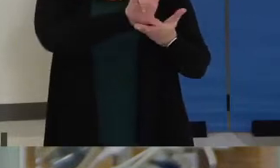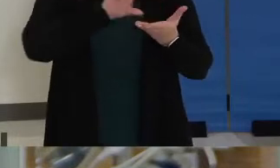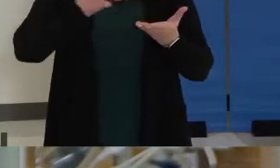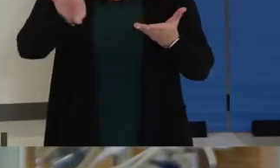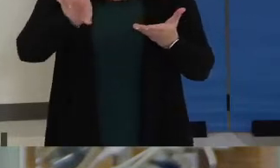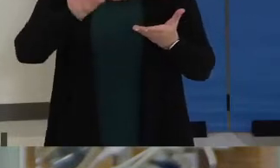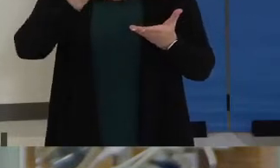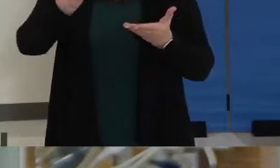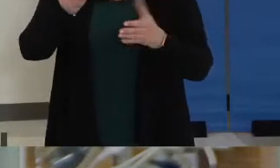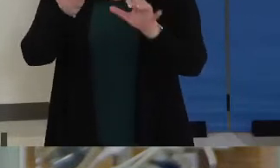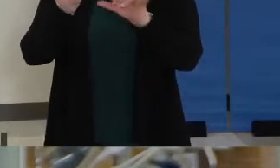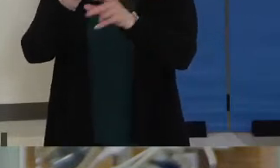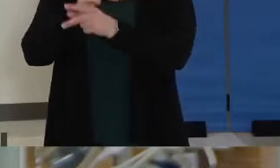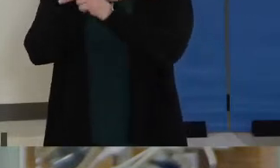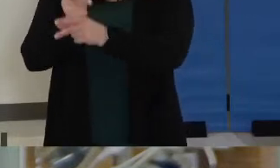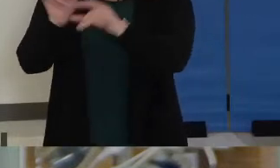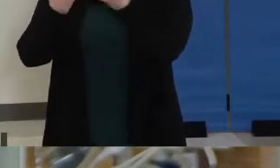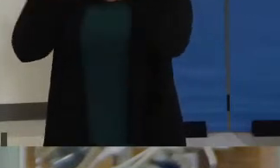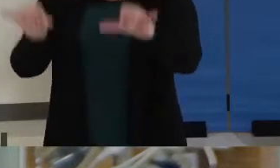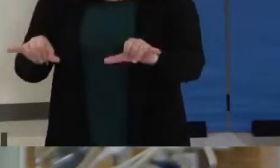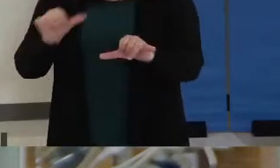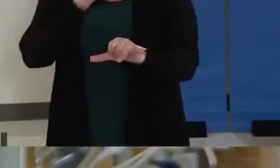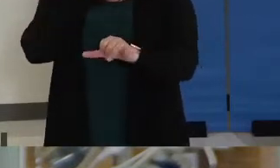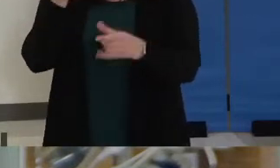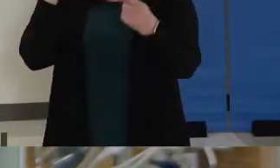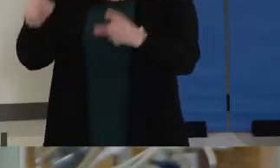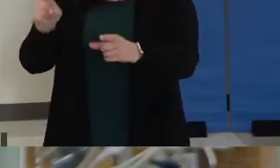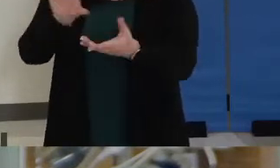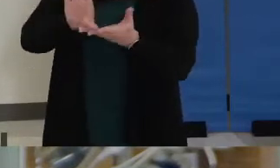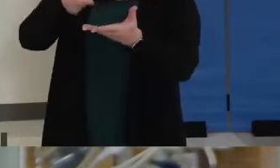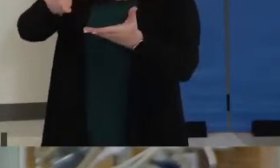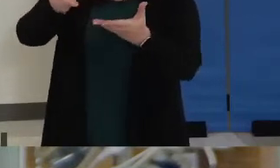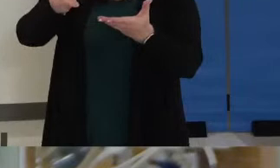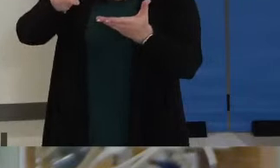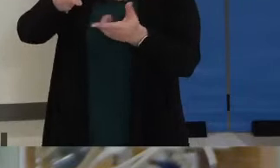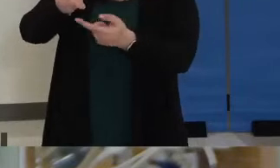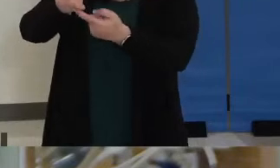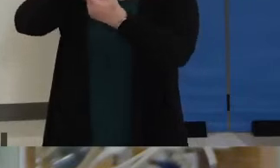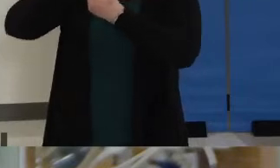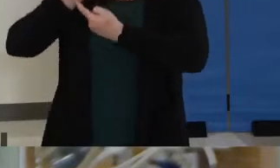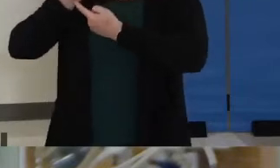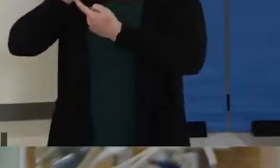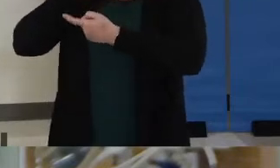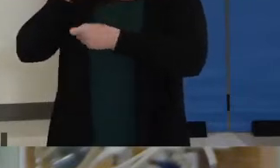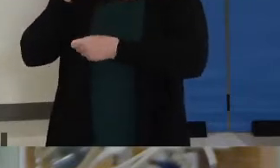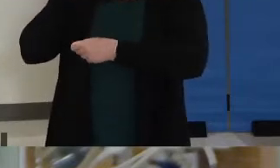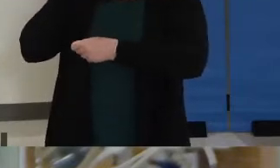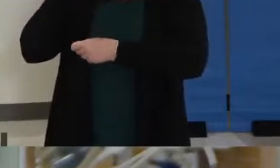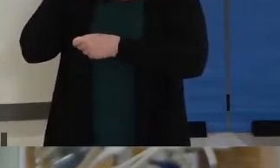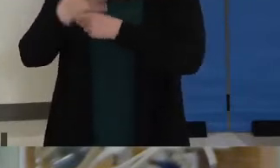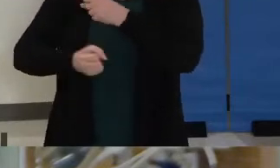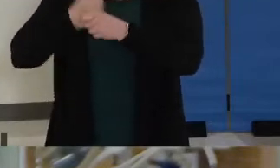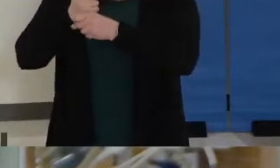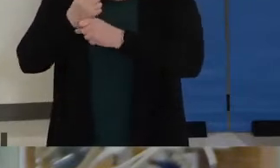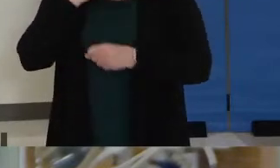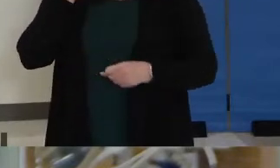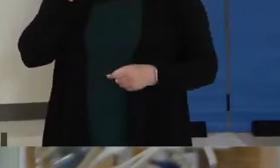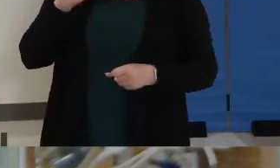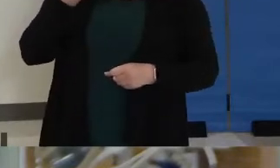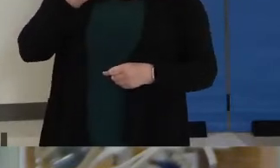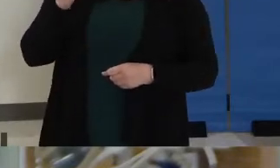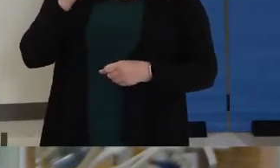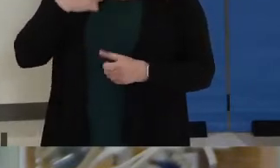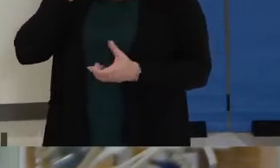care did not happen for decades. In 1998, I was elected to the